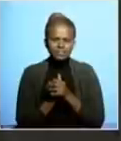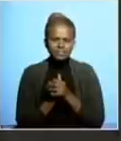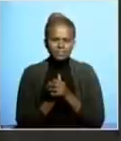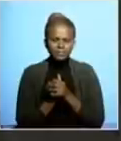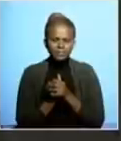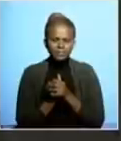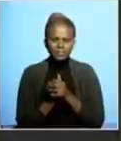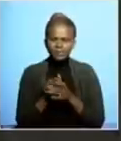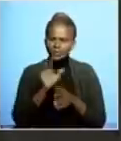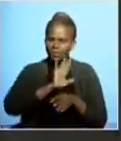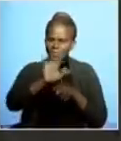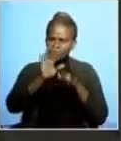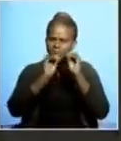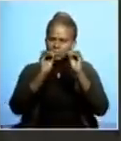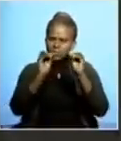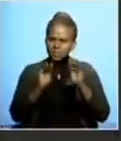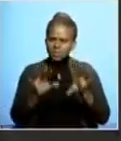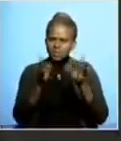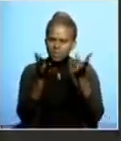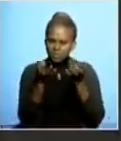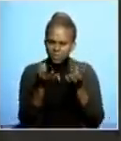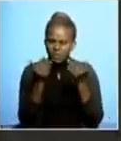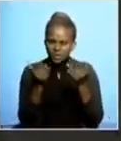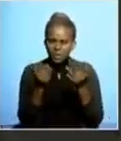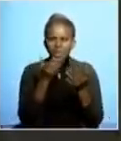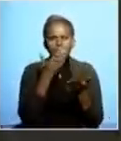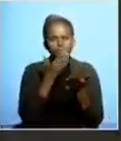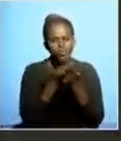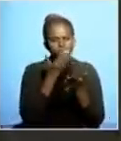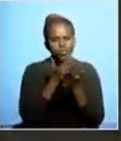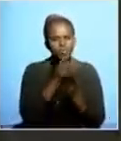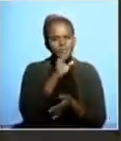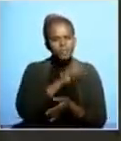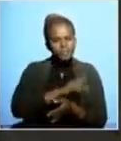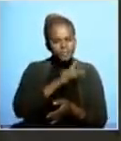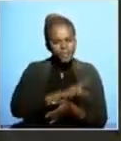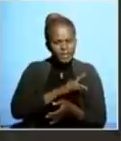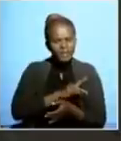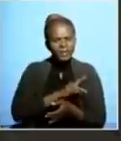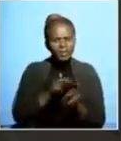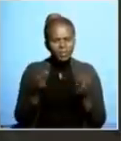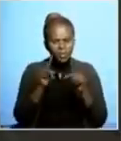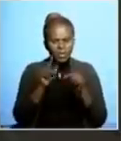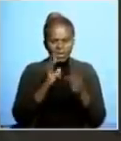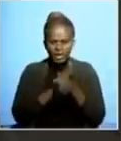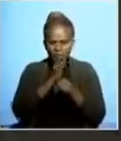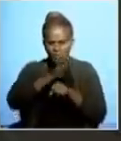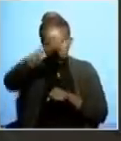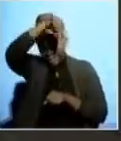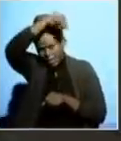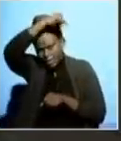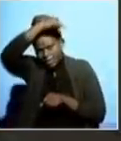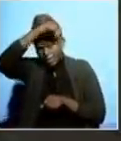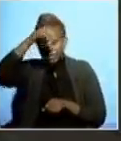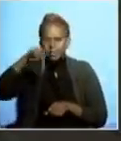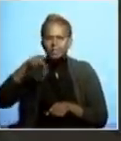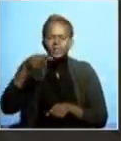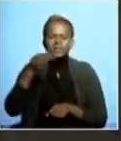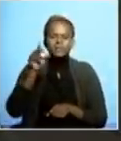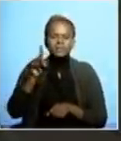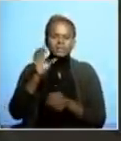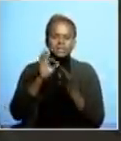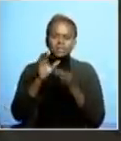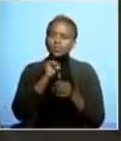Your teachers want enhanced pay once they become PhD holders. If we don't fight corruption, if you don't